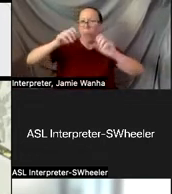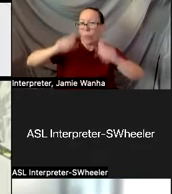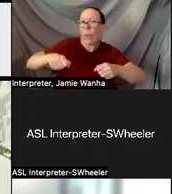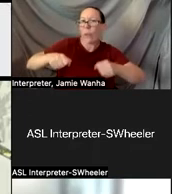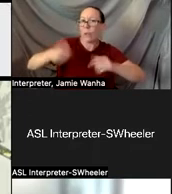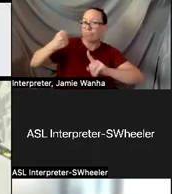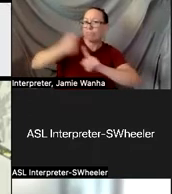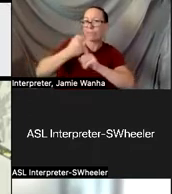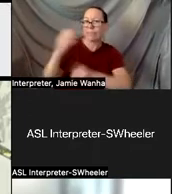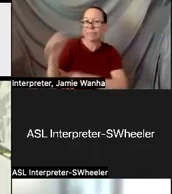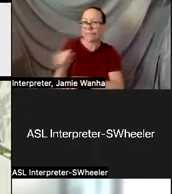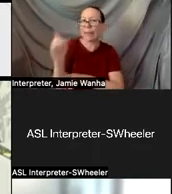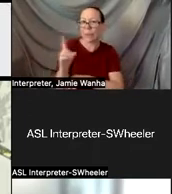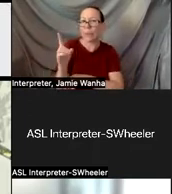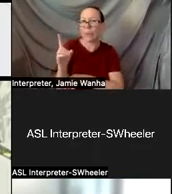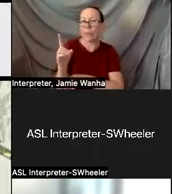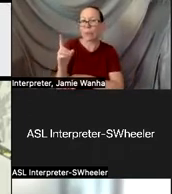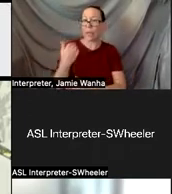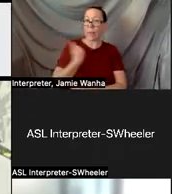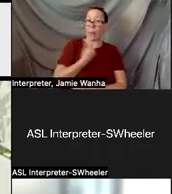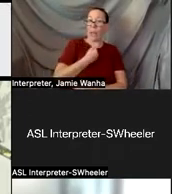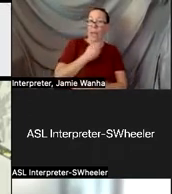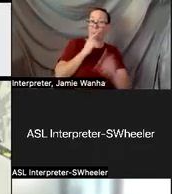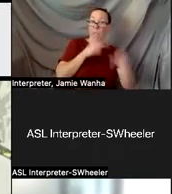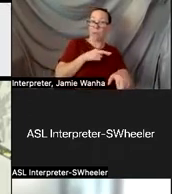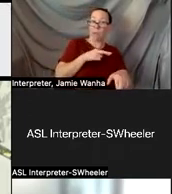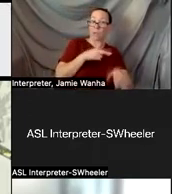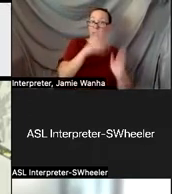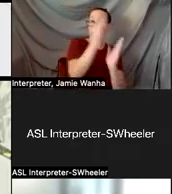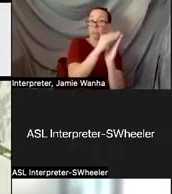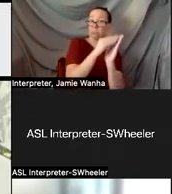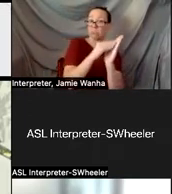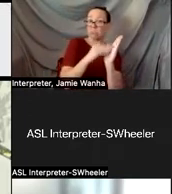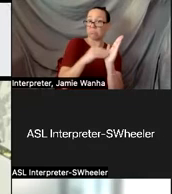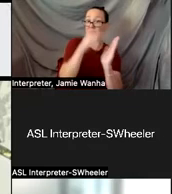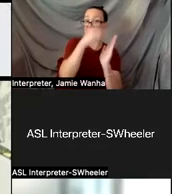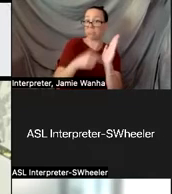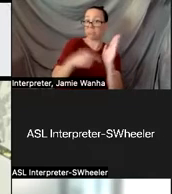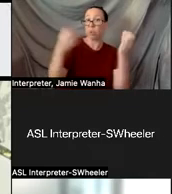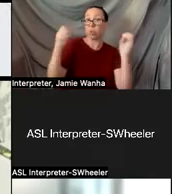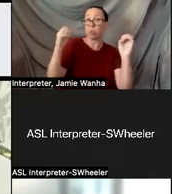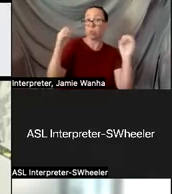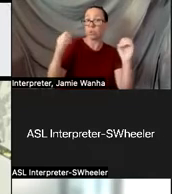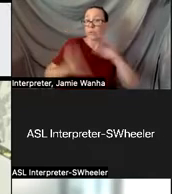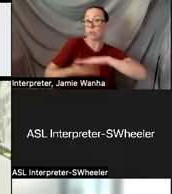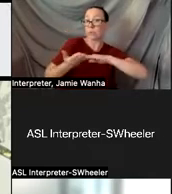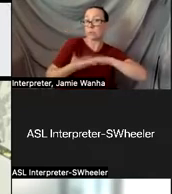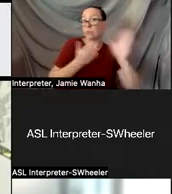our responses in a plan called the Emergency Operational Plan. This is updated every 4 years. In